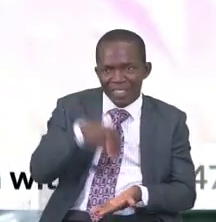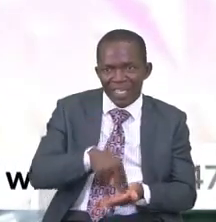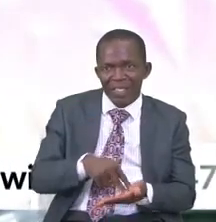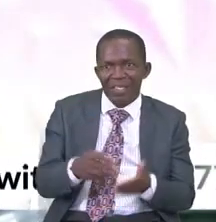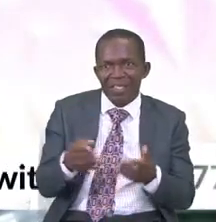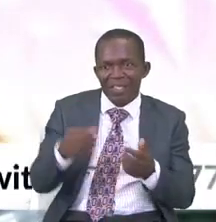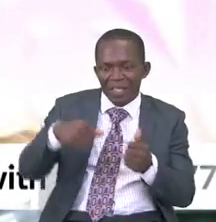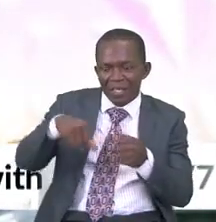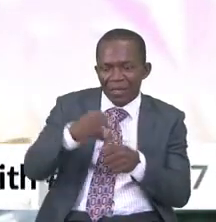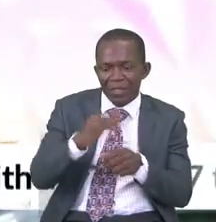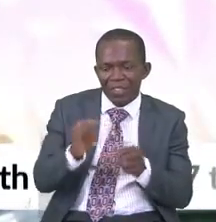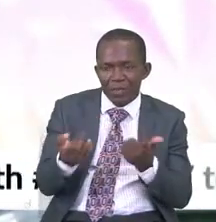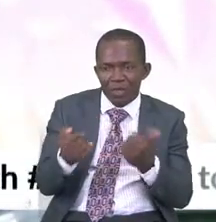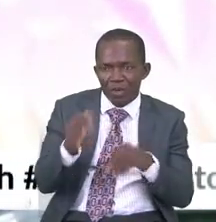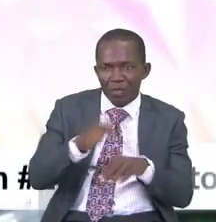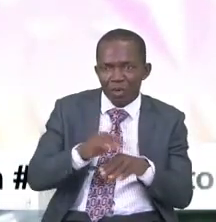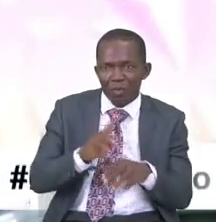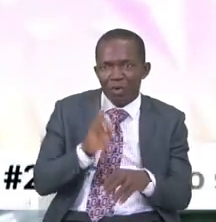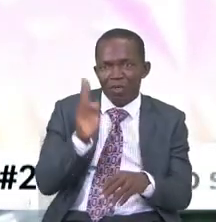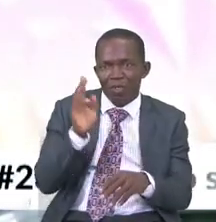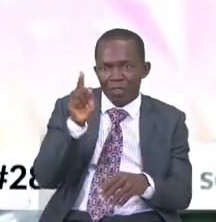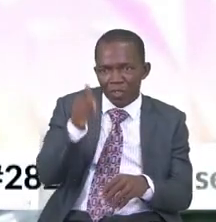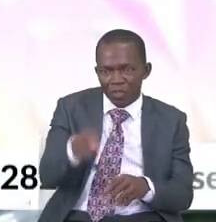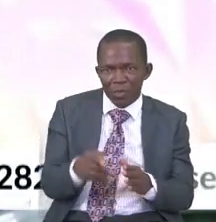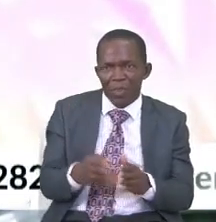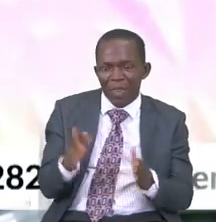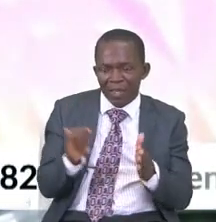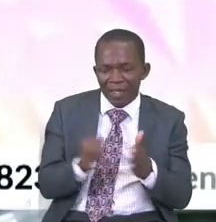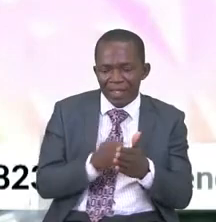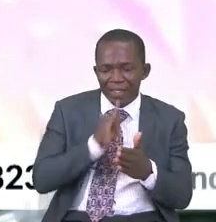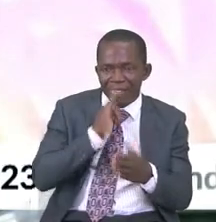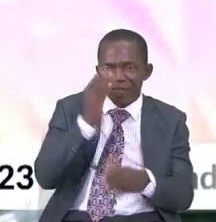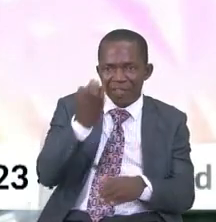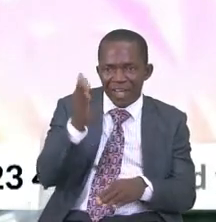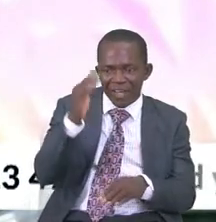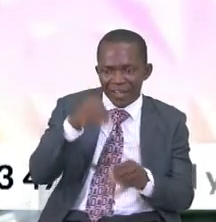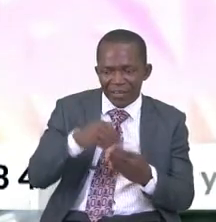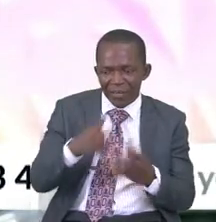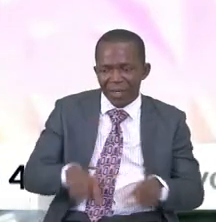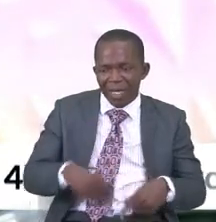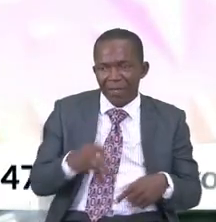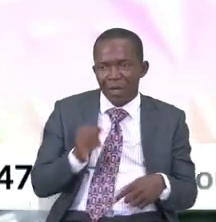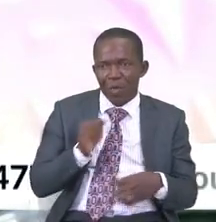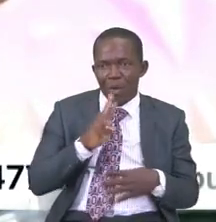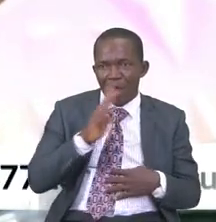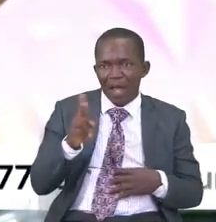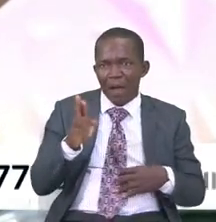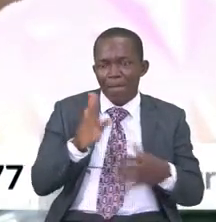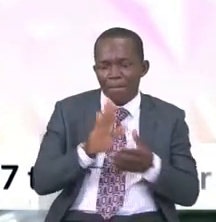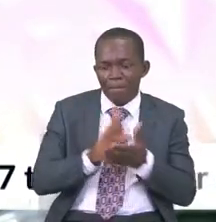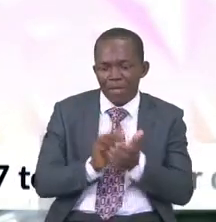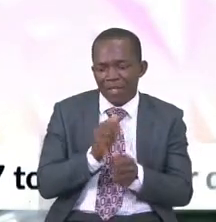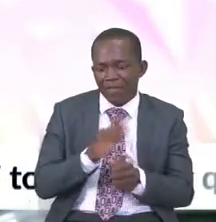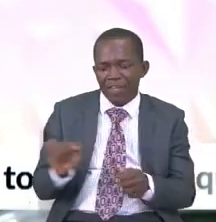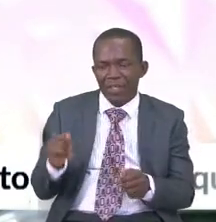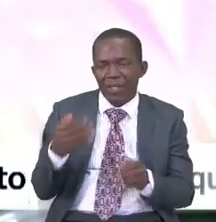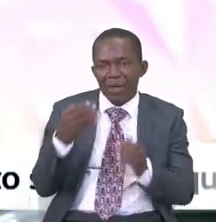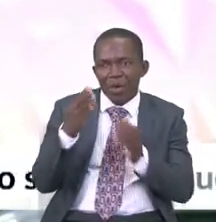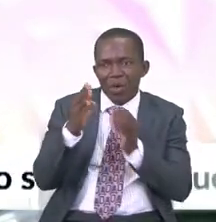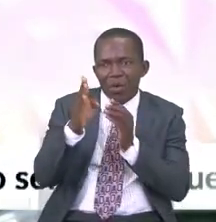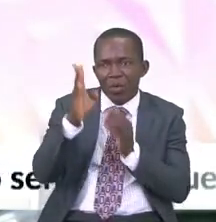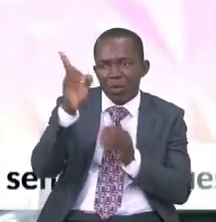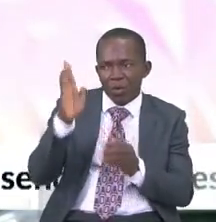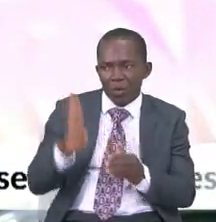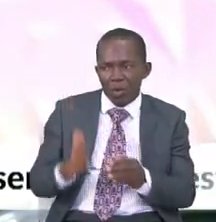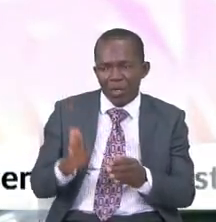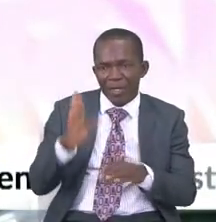It's already on you. It's already in your life. And we're trusting God that in every aspect of the church,